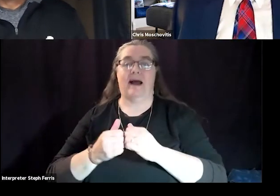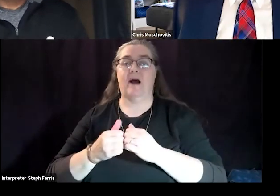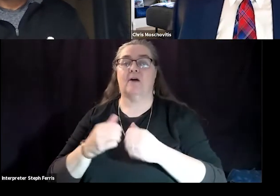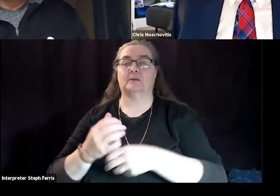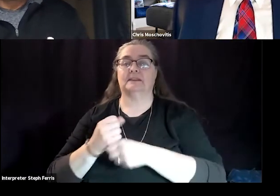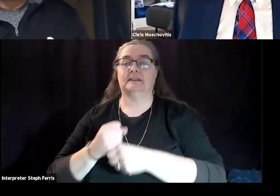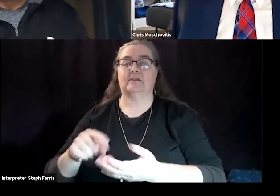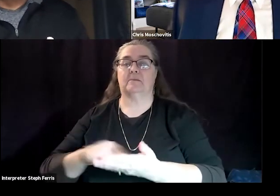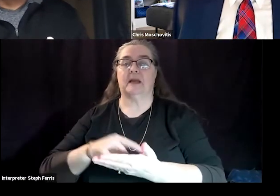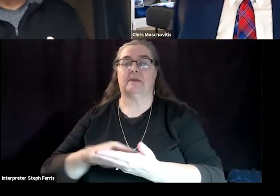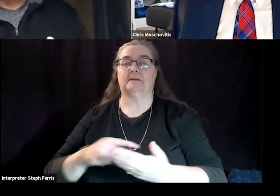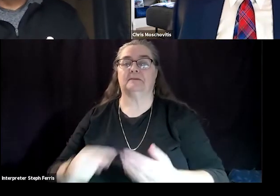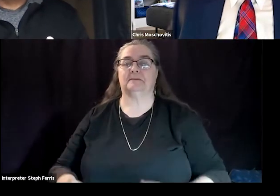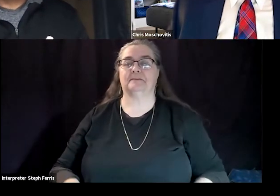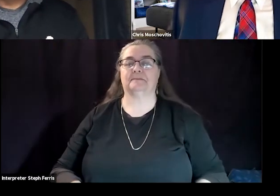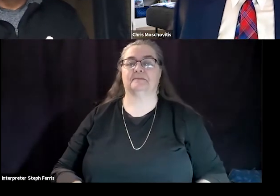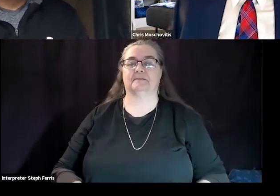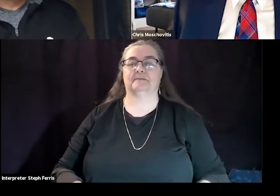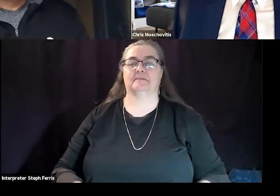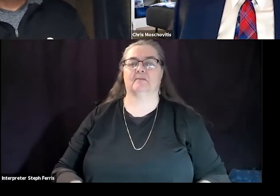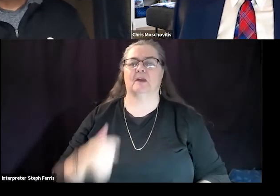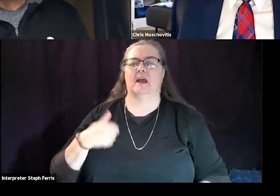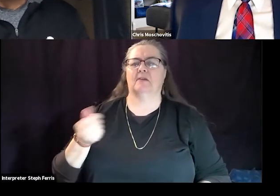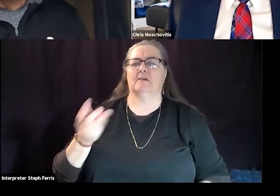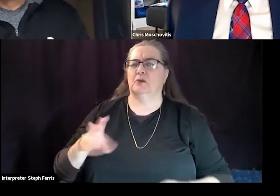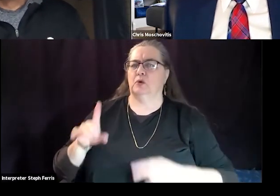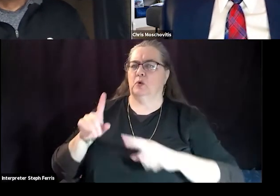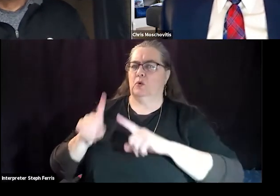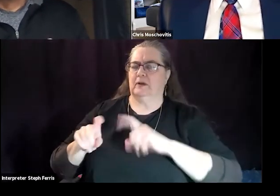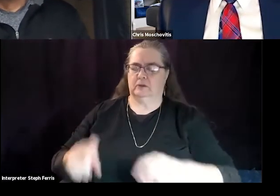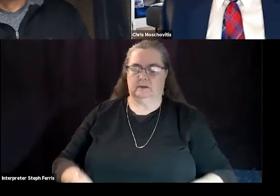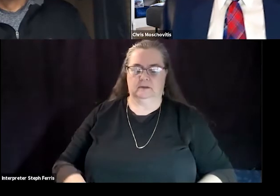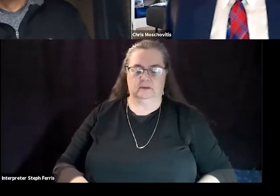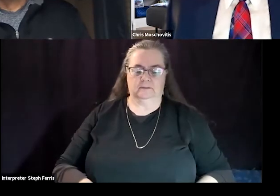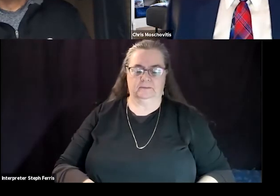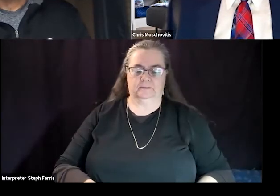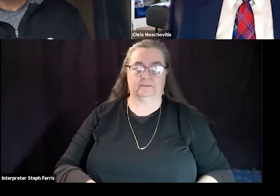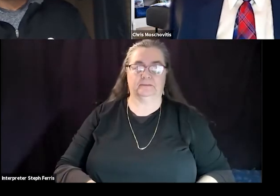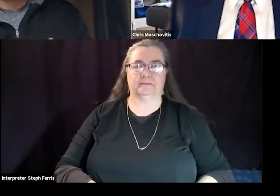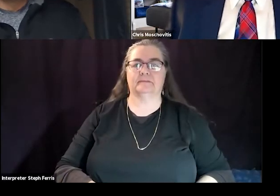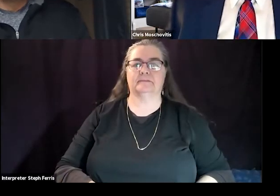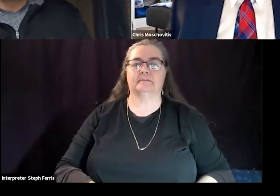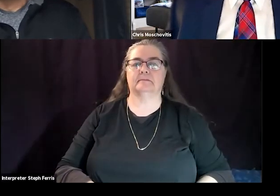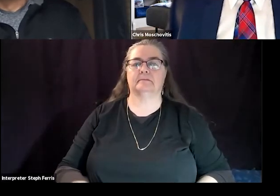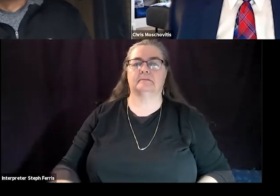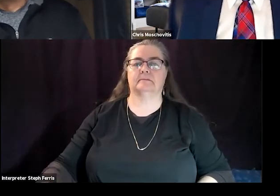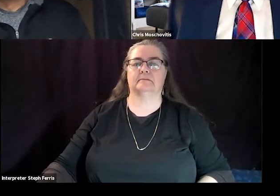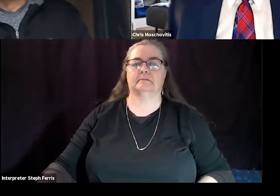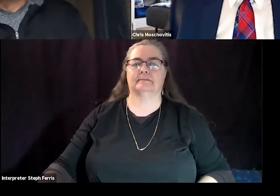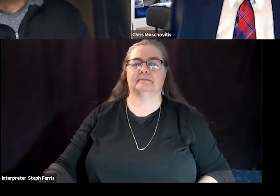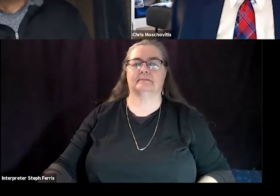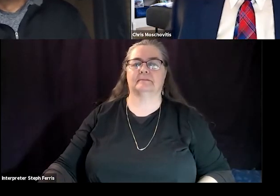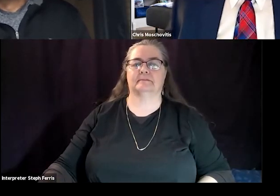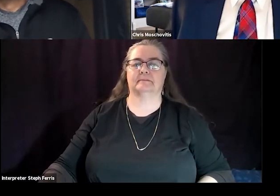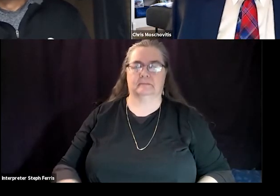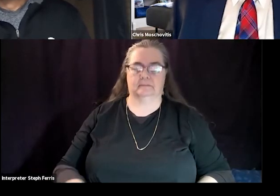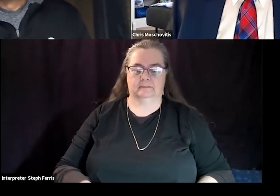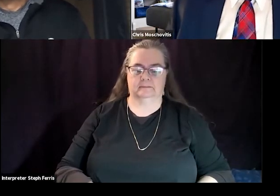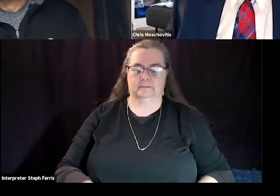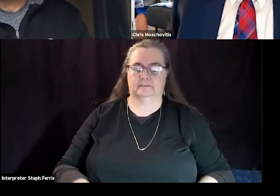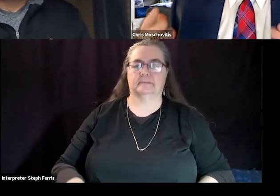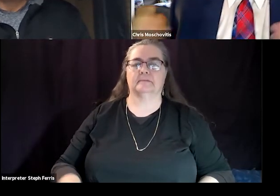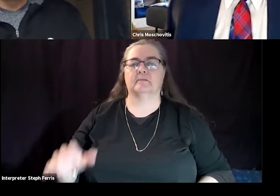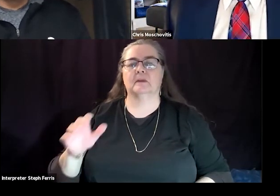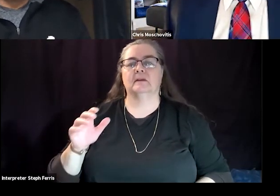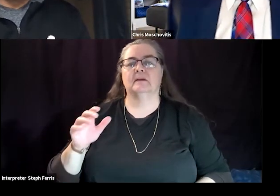do. Well, Avi, first of all, thank you very much, Avi, for your kind words. I appreciate that. Tell your friends.